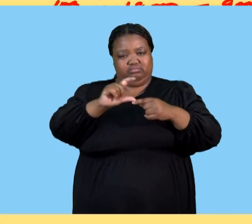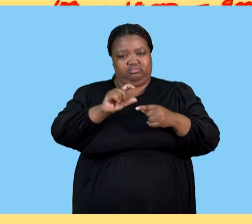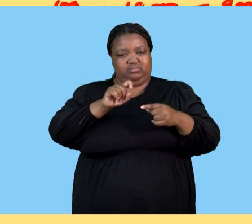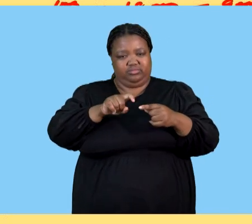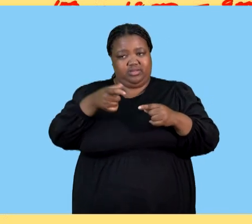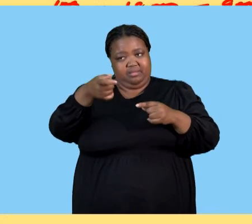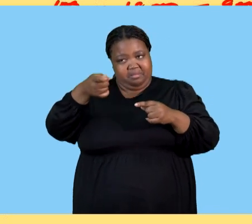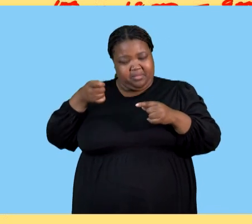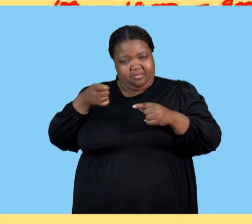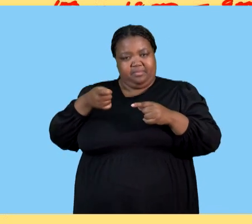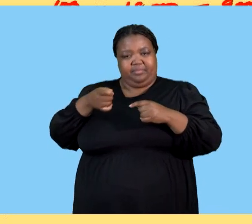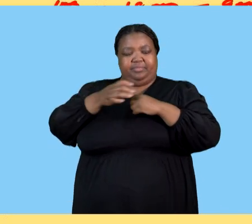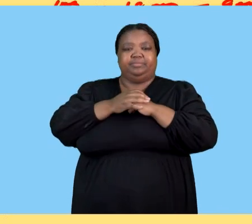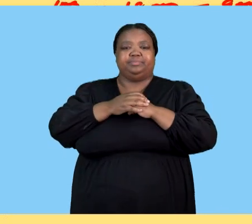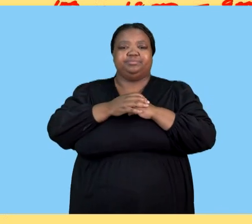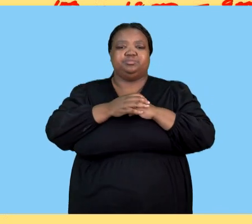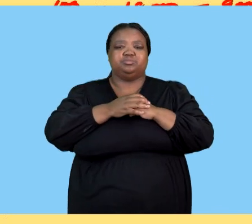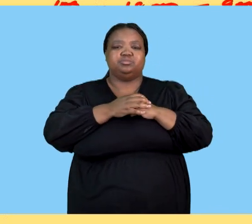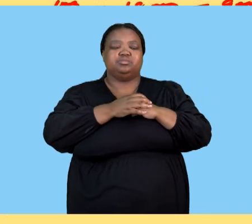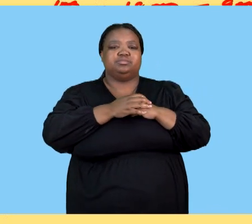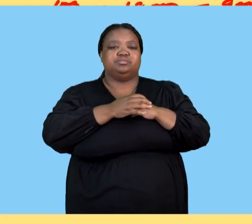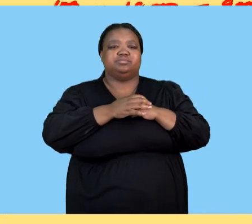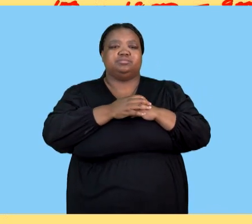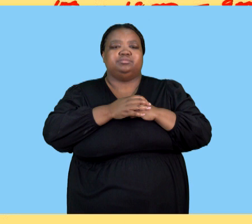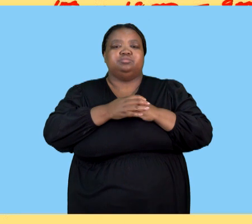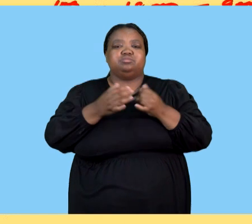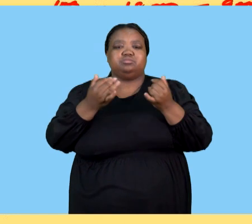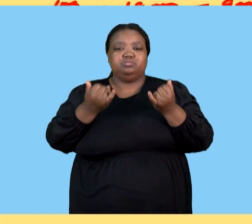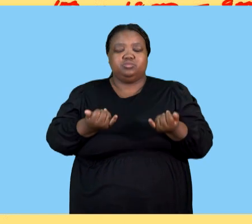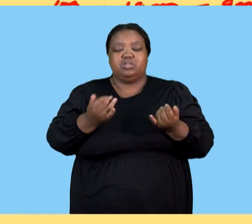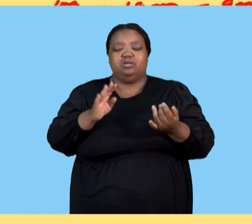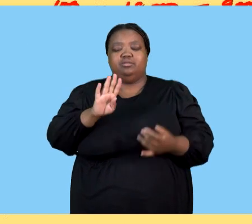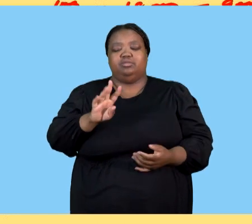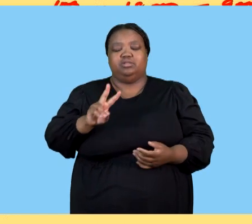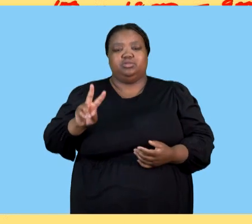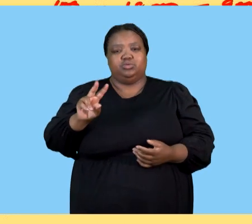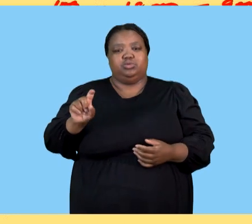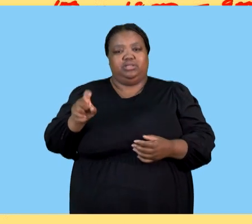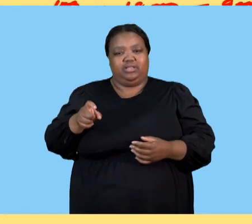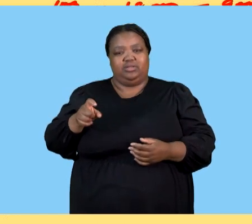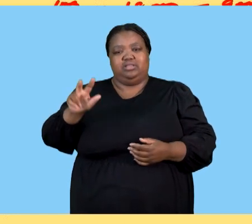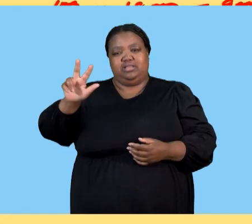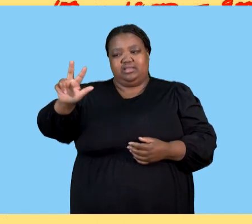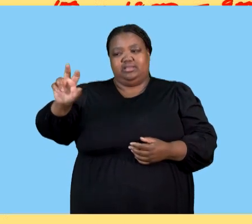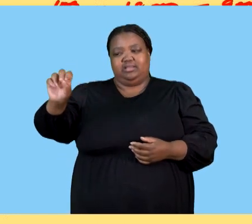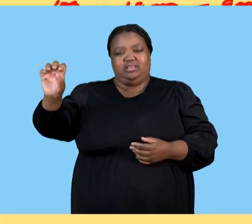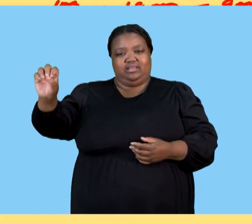That becomes my drawings. And then I'll end up now with